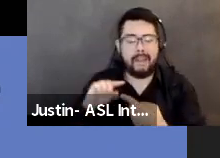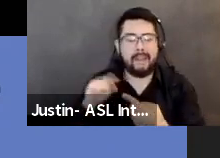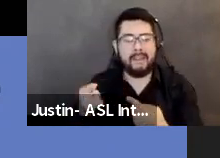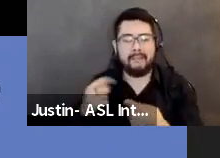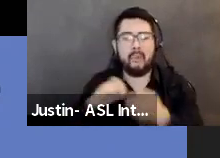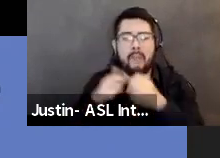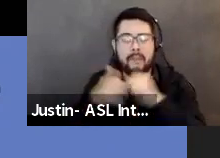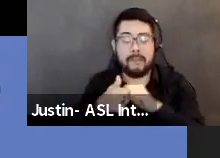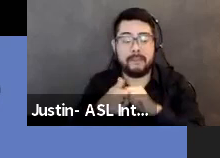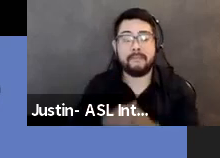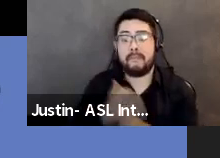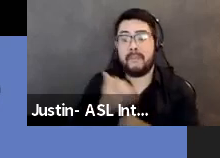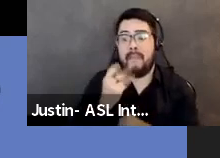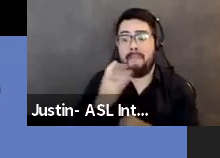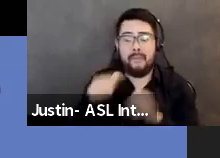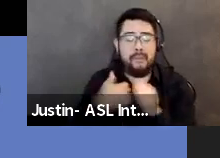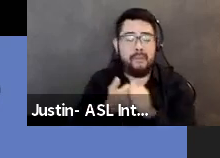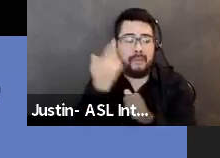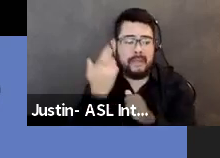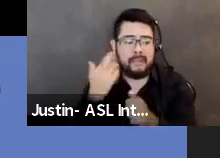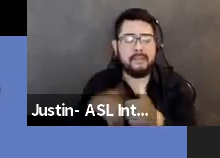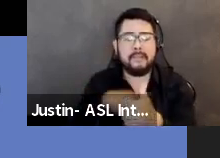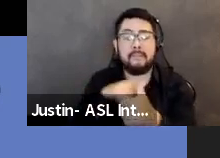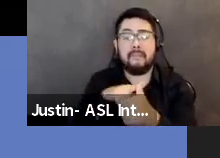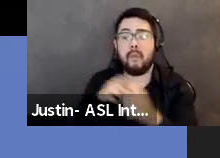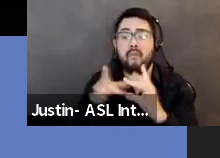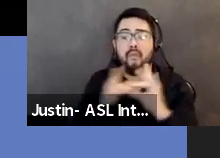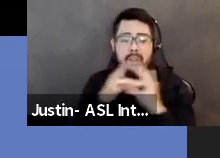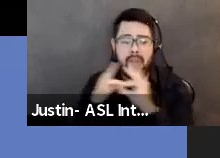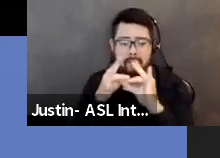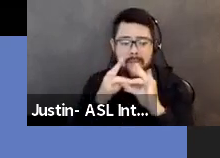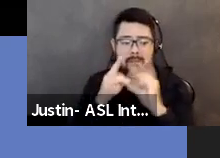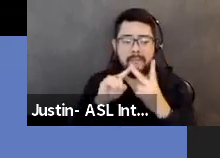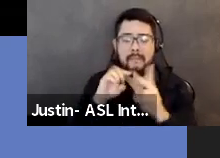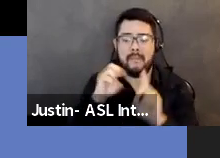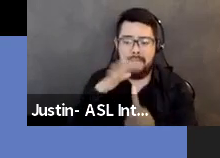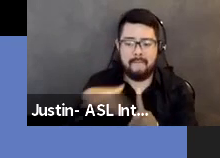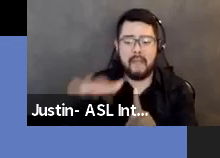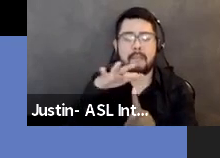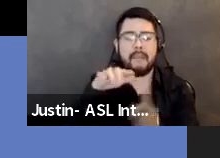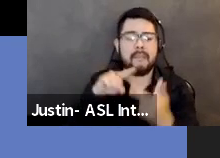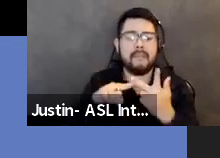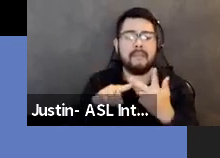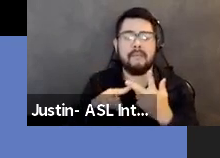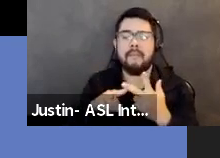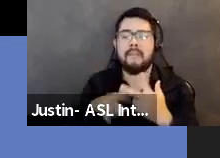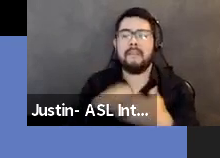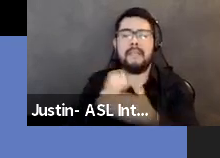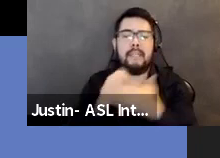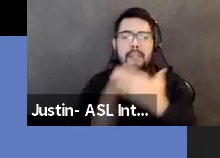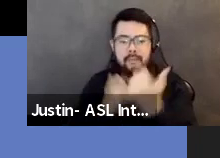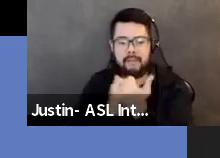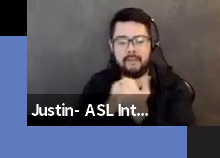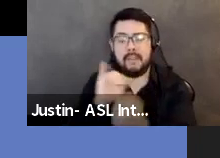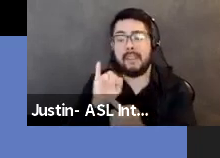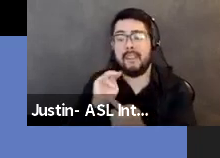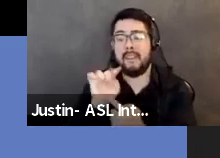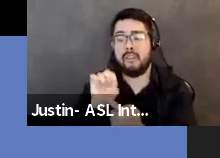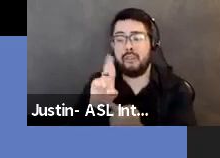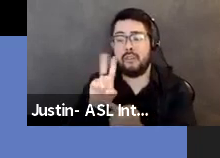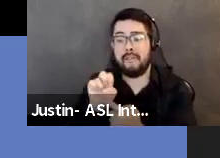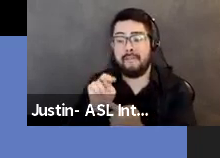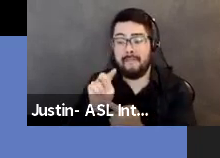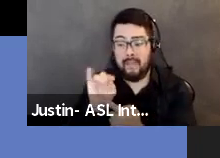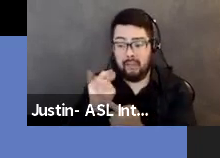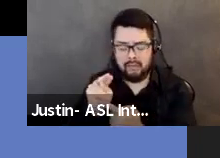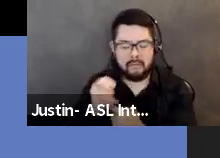mitigating factors truly are relationships environments and interventions and for those of you familiar with the work of our